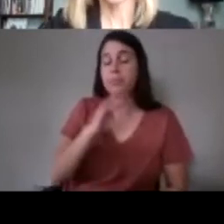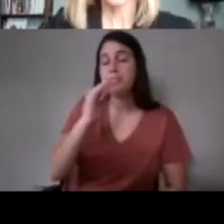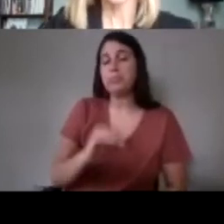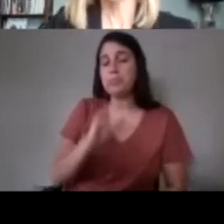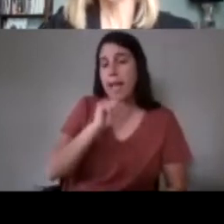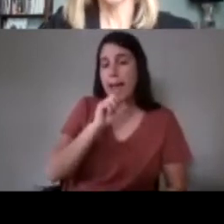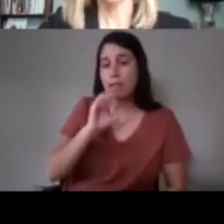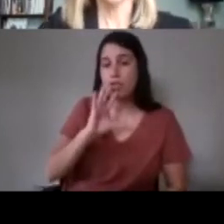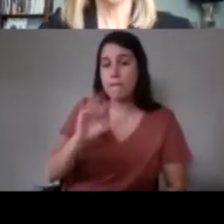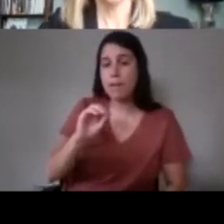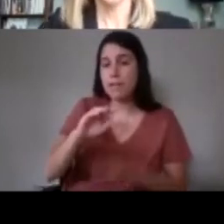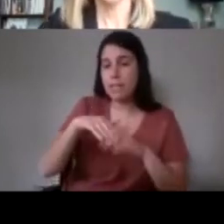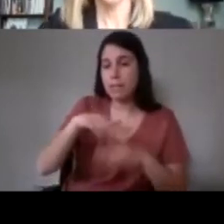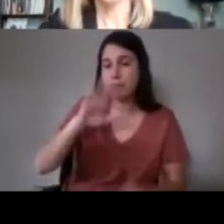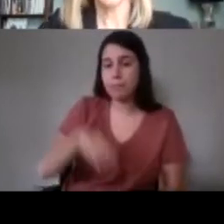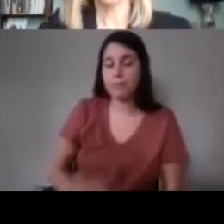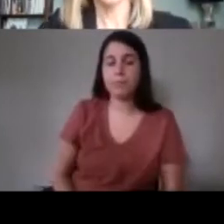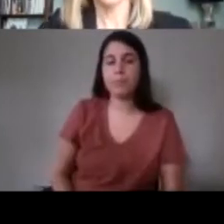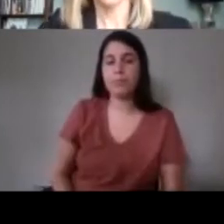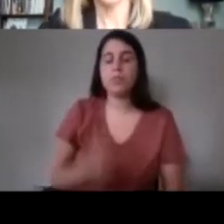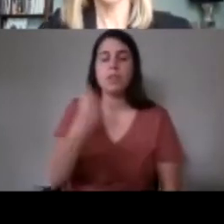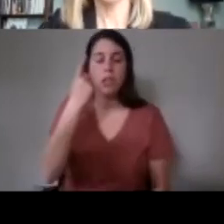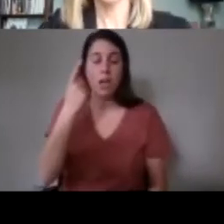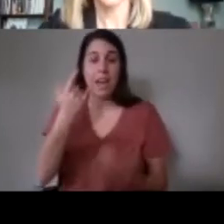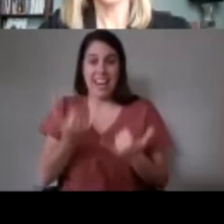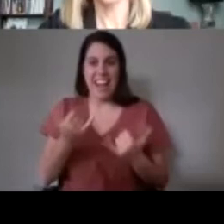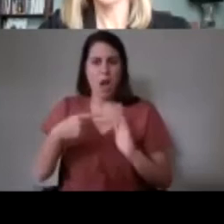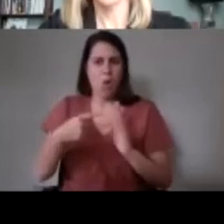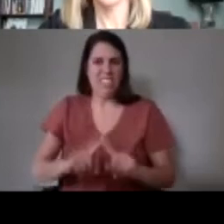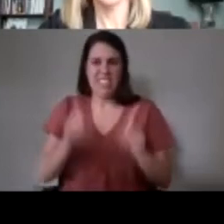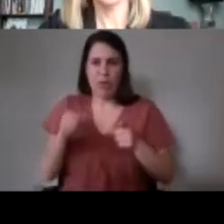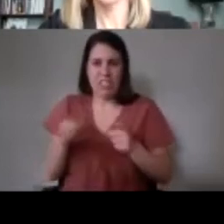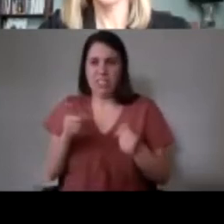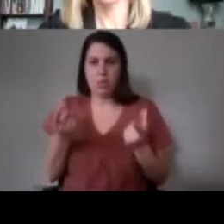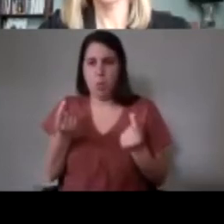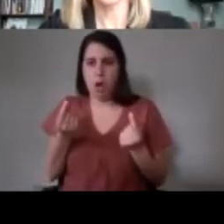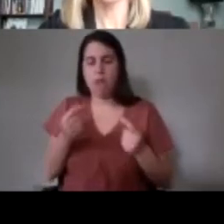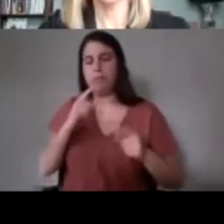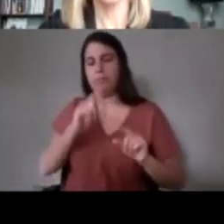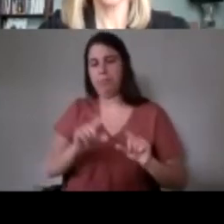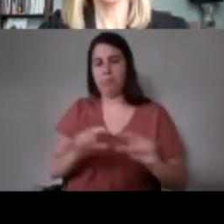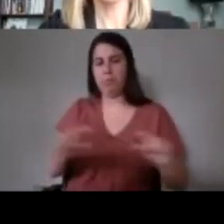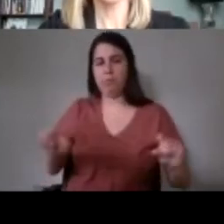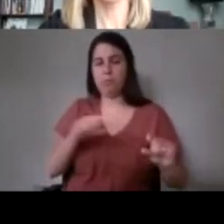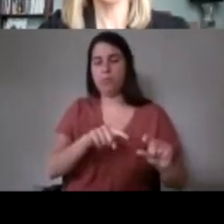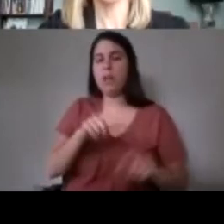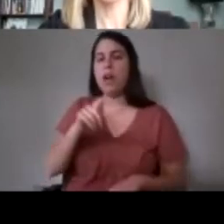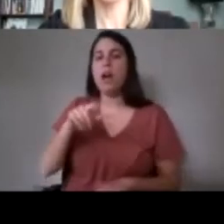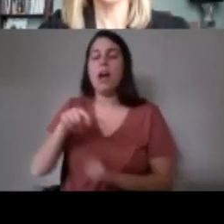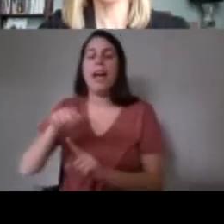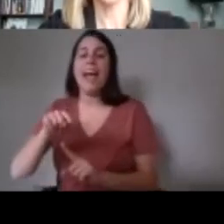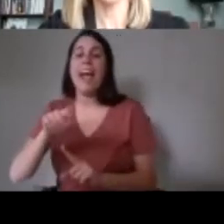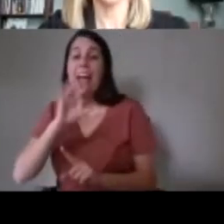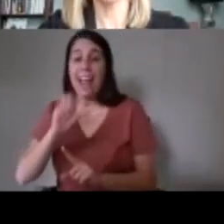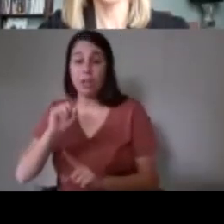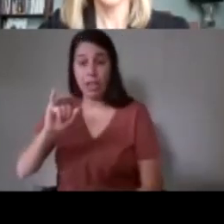older. And the biggest difference between our pilot and Aging Inside was that in Aging Inside, we required the individuals to